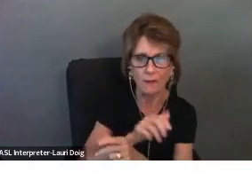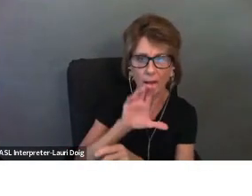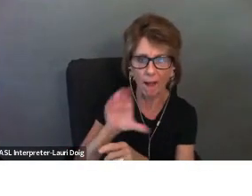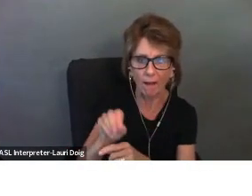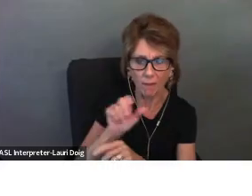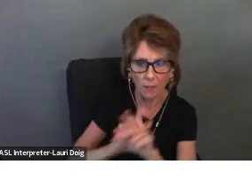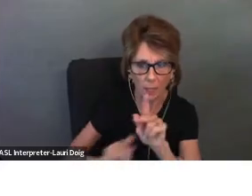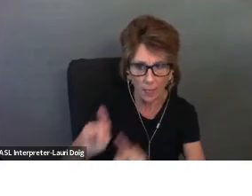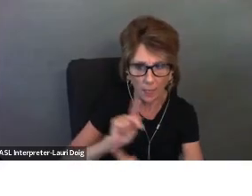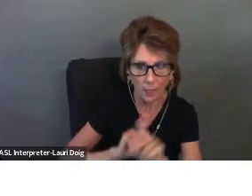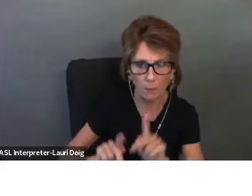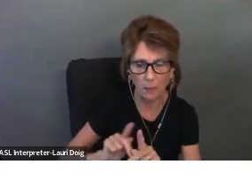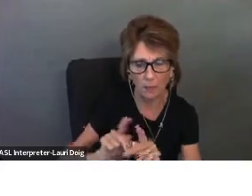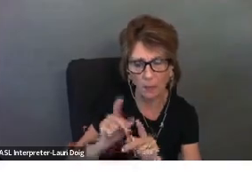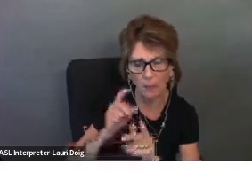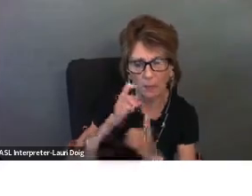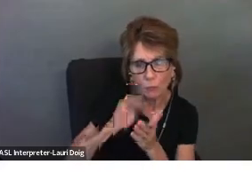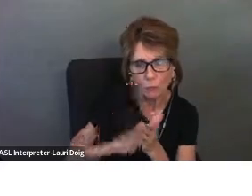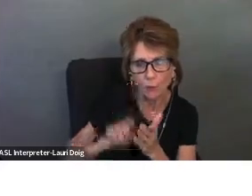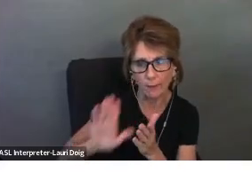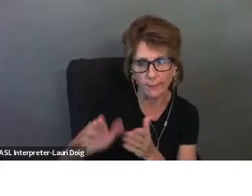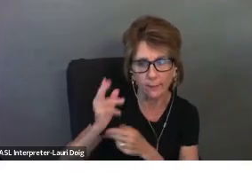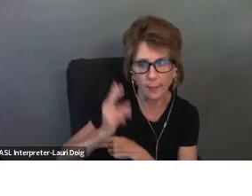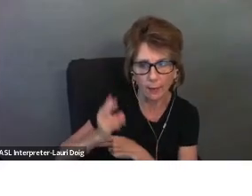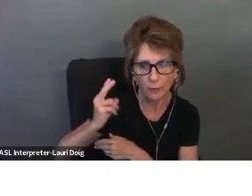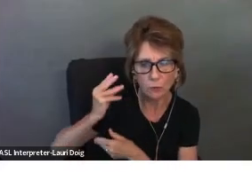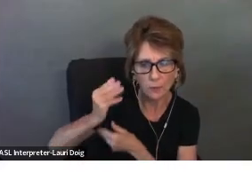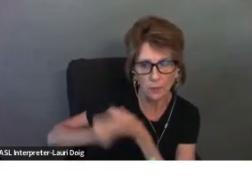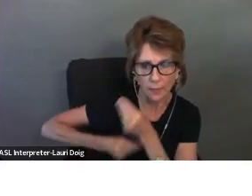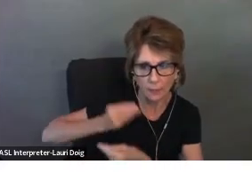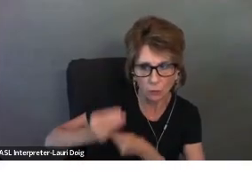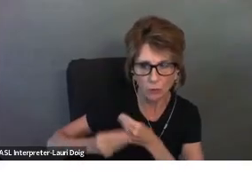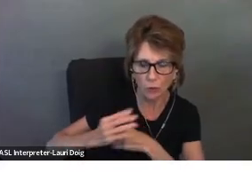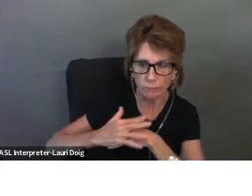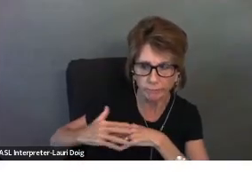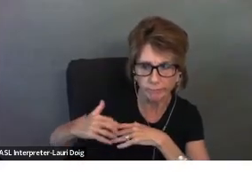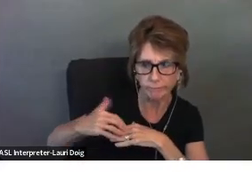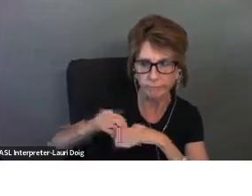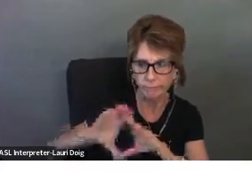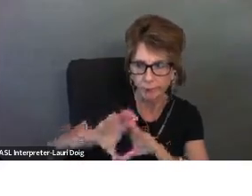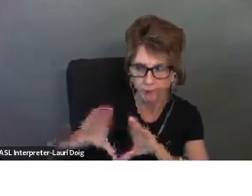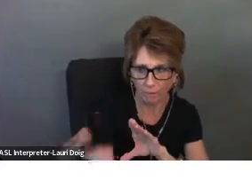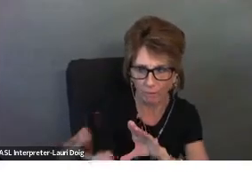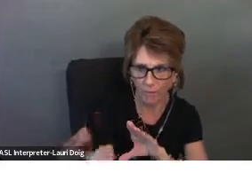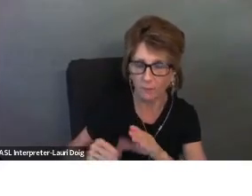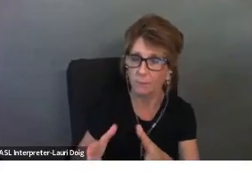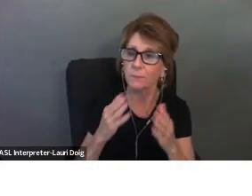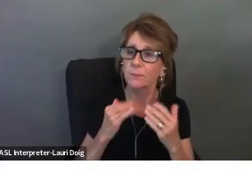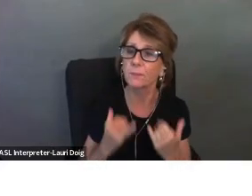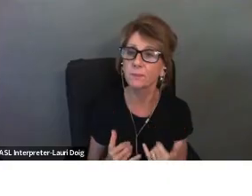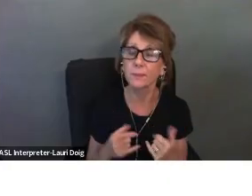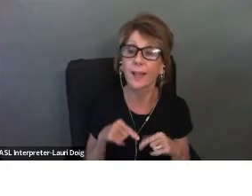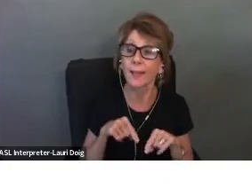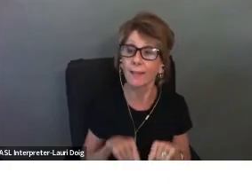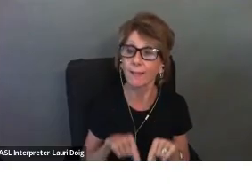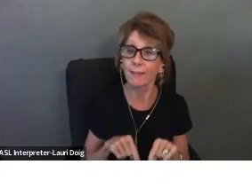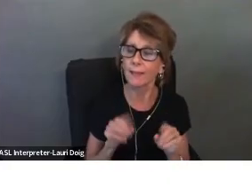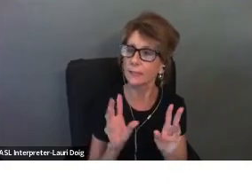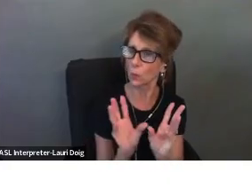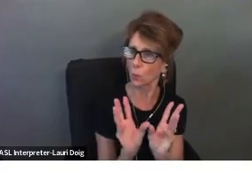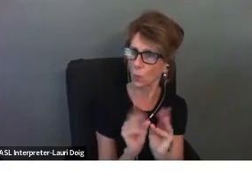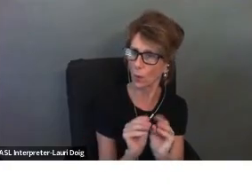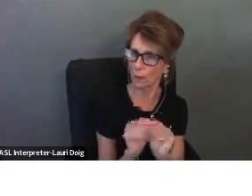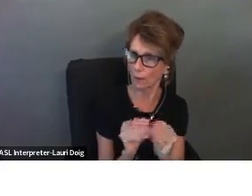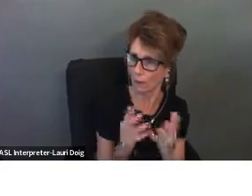So what can you expect today? So this webinar will be 90 minutes long with a Q&A period at the end. The webinar may